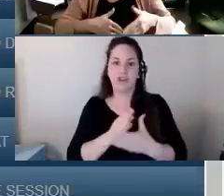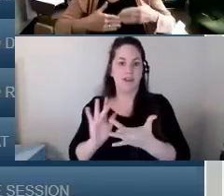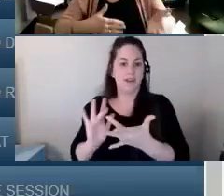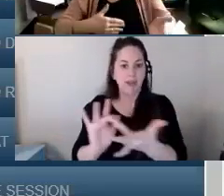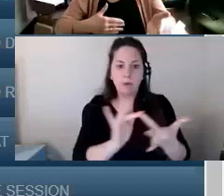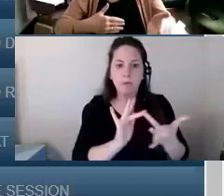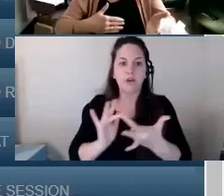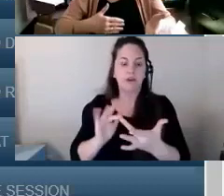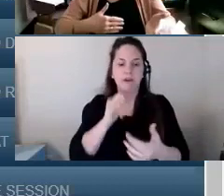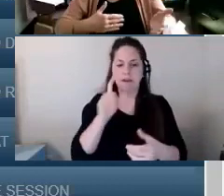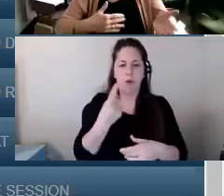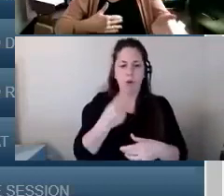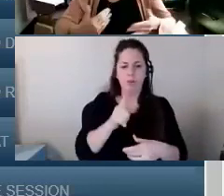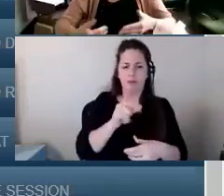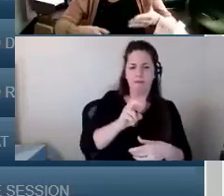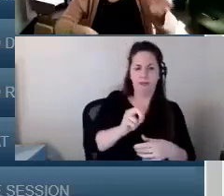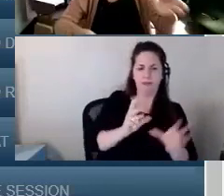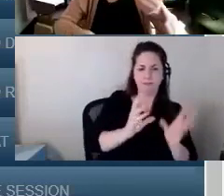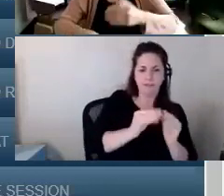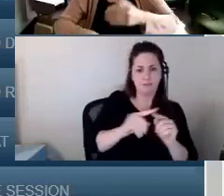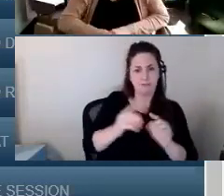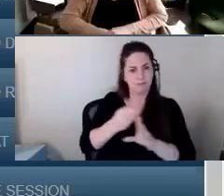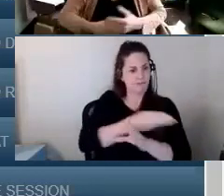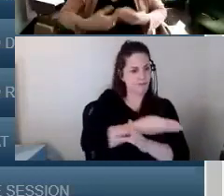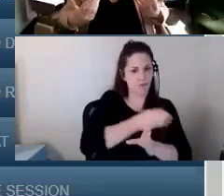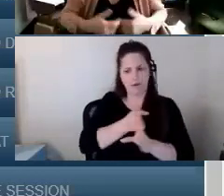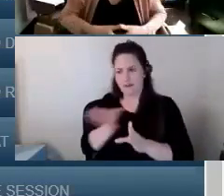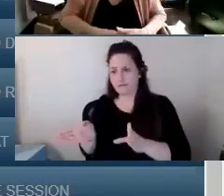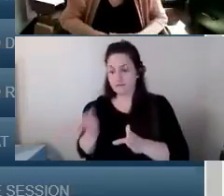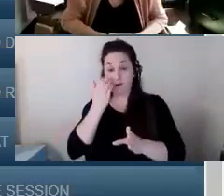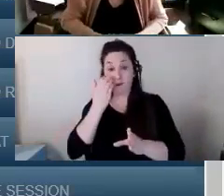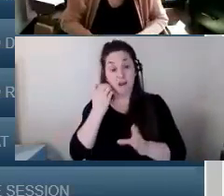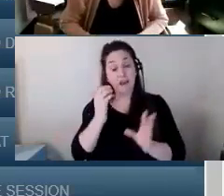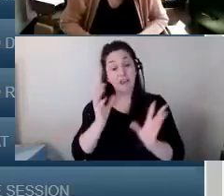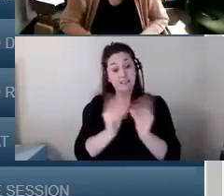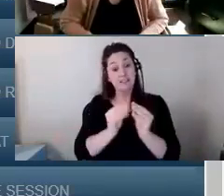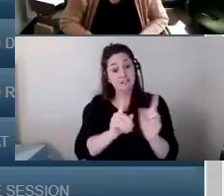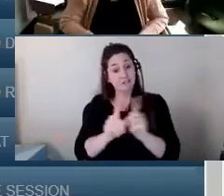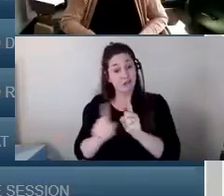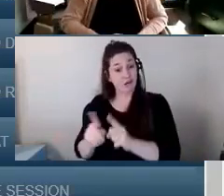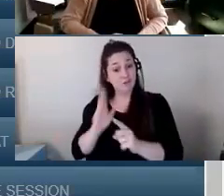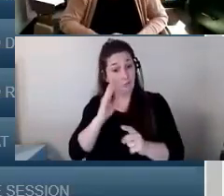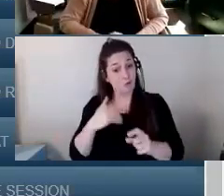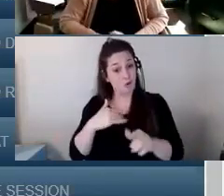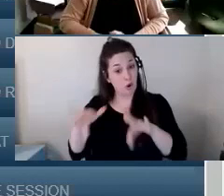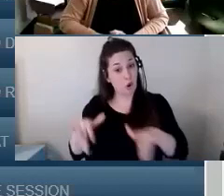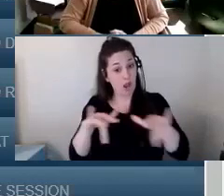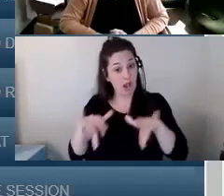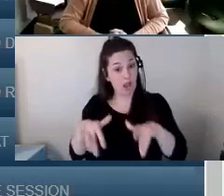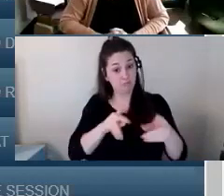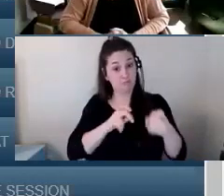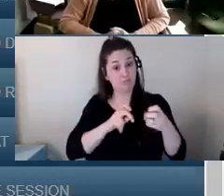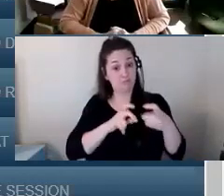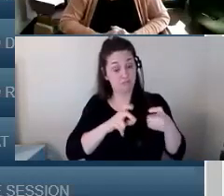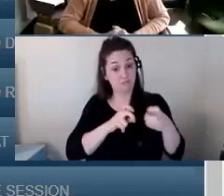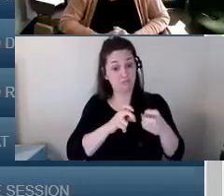your live session, but before and after. The sessions will also be recorded, so they will also be on